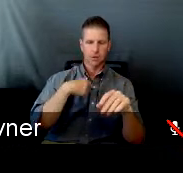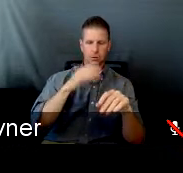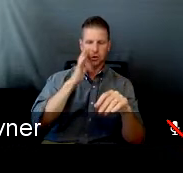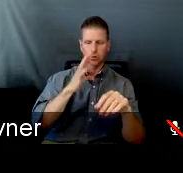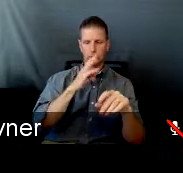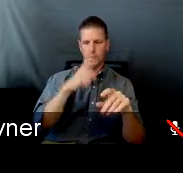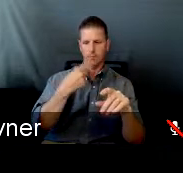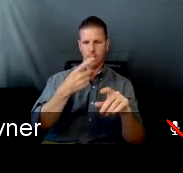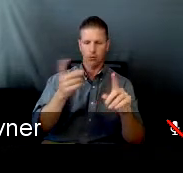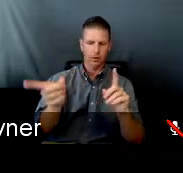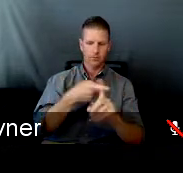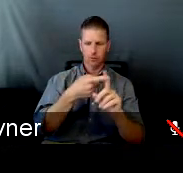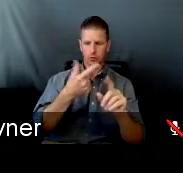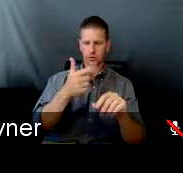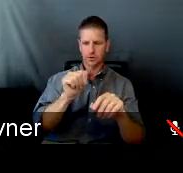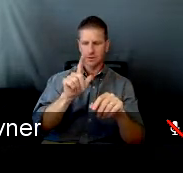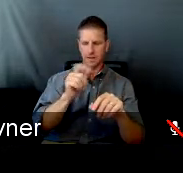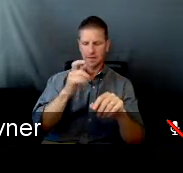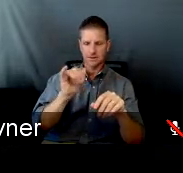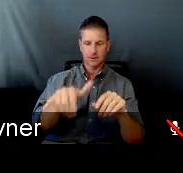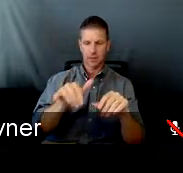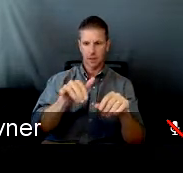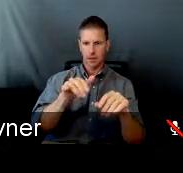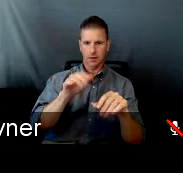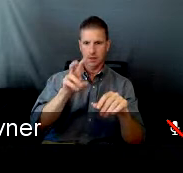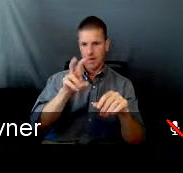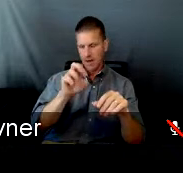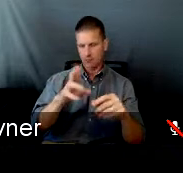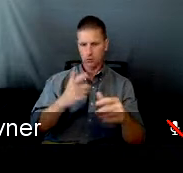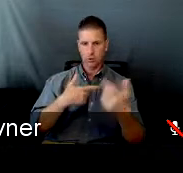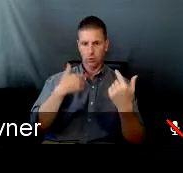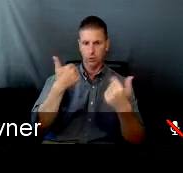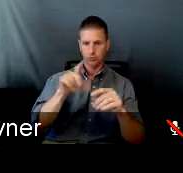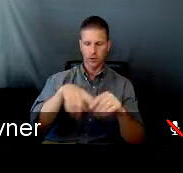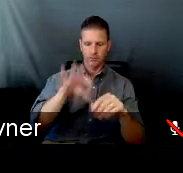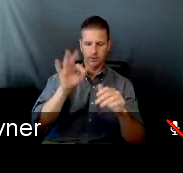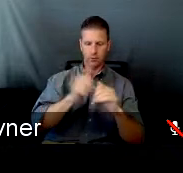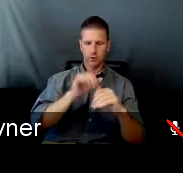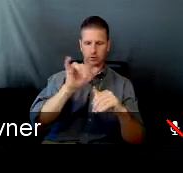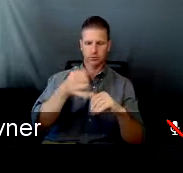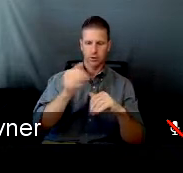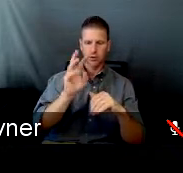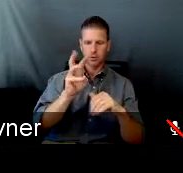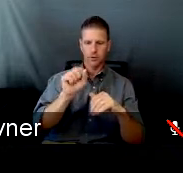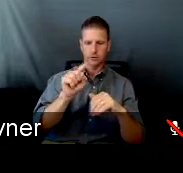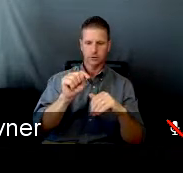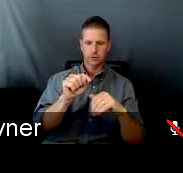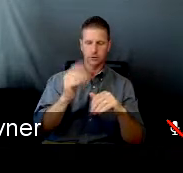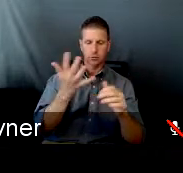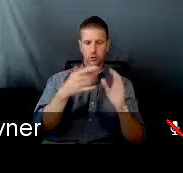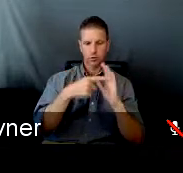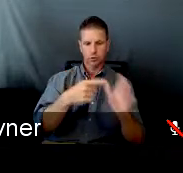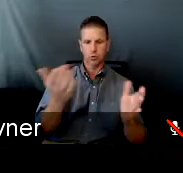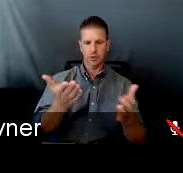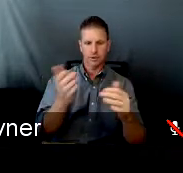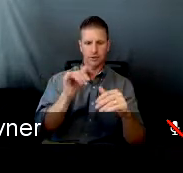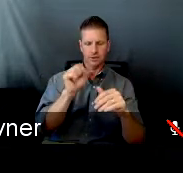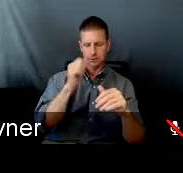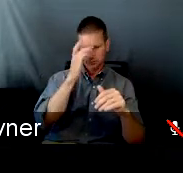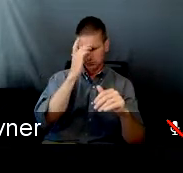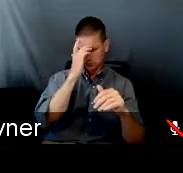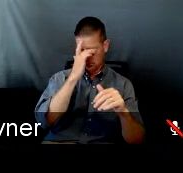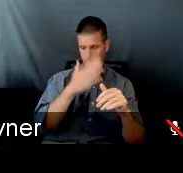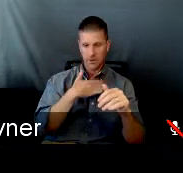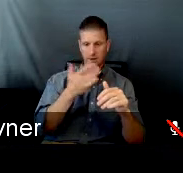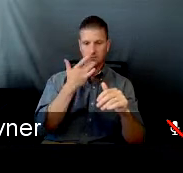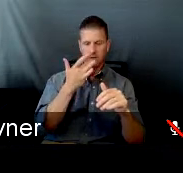the first galaxies that ever existed that we're trying to find with JWST. And so what I'm showing you here is just my